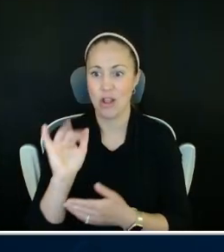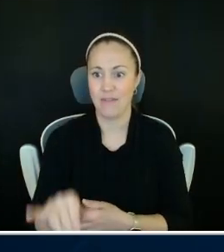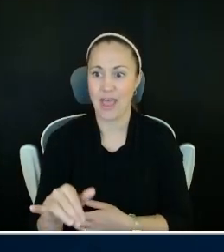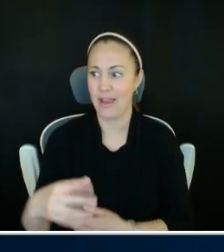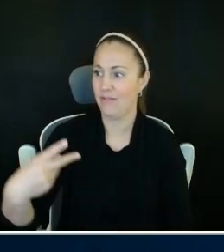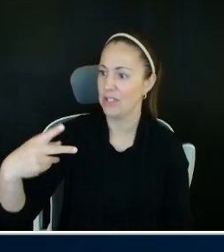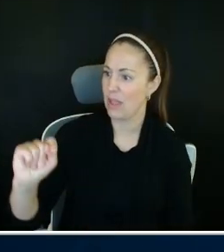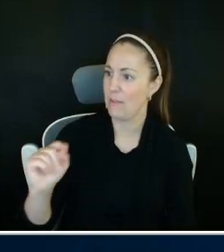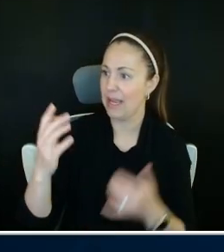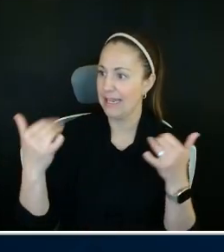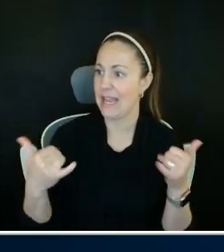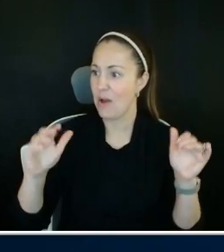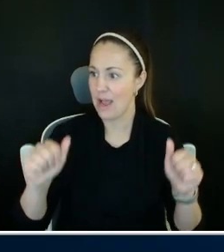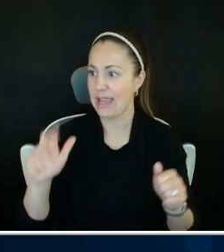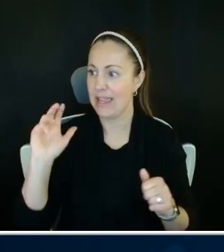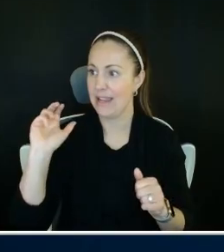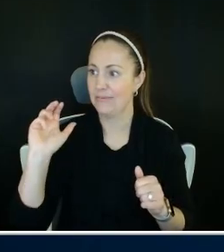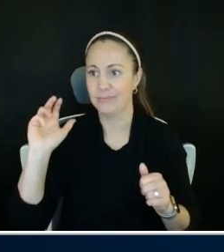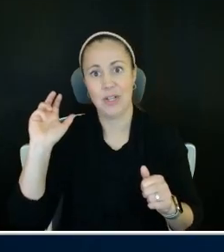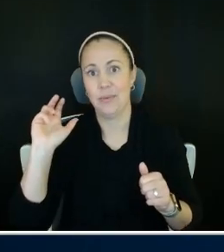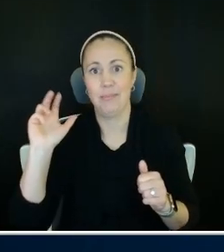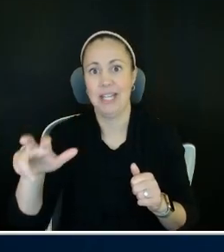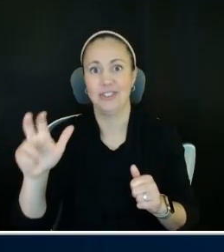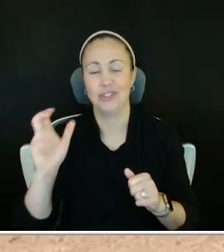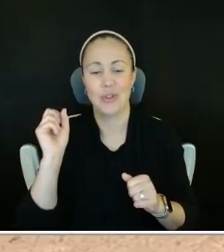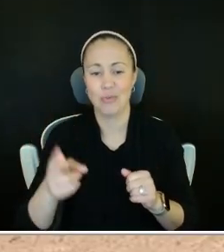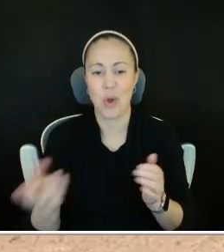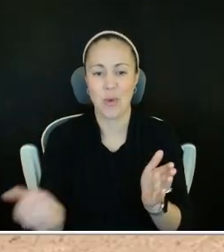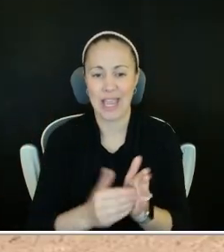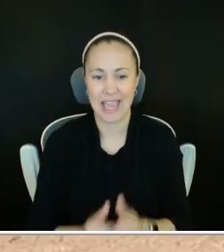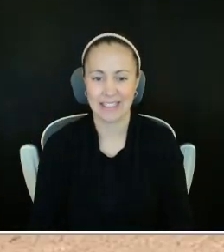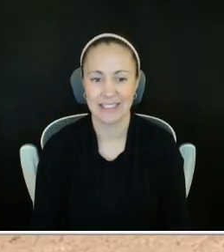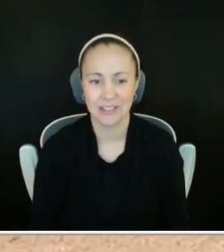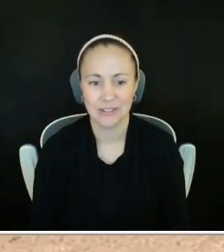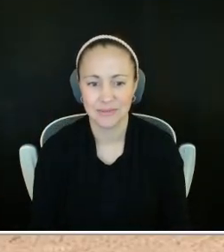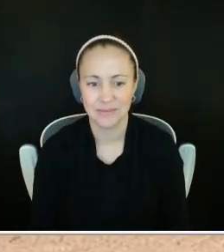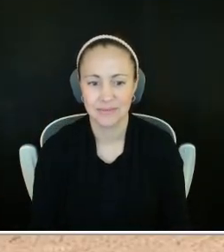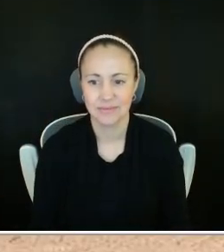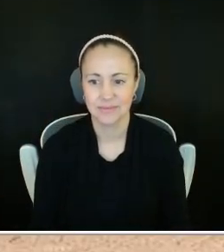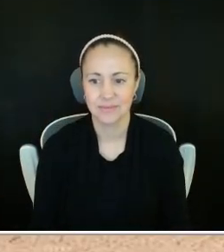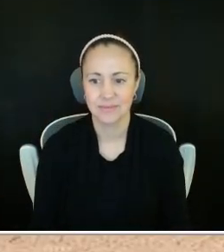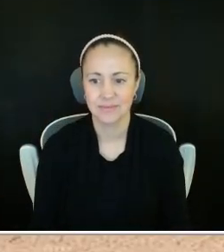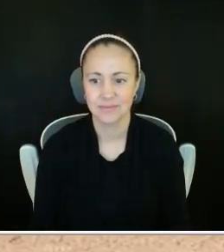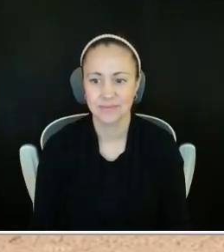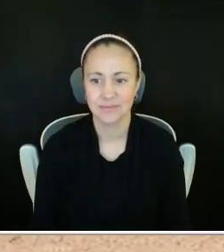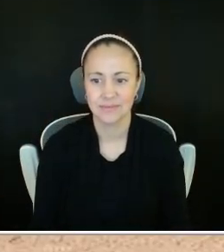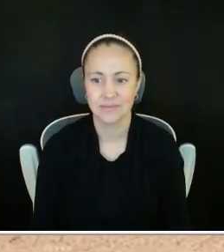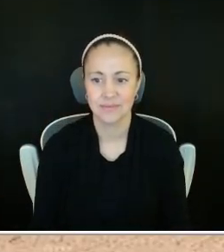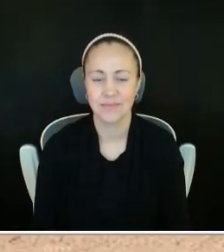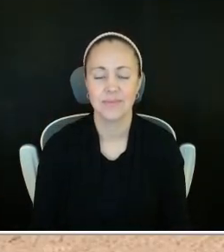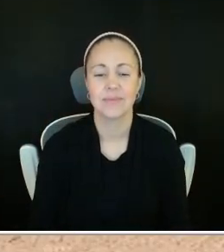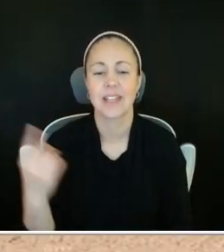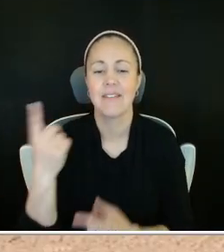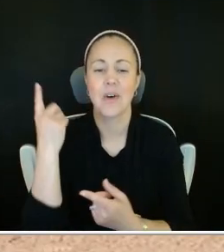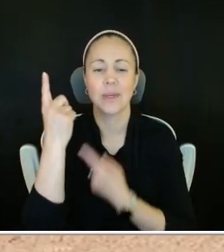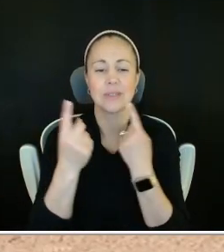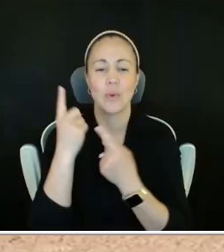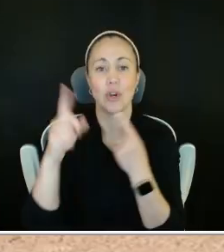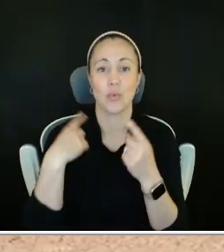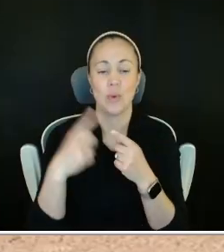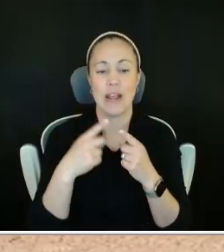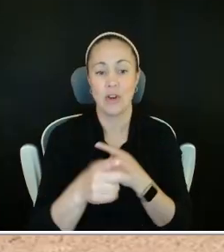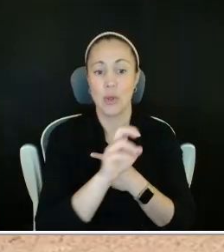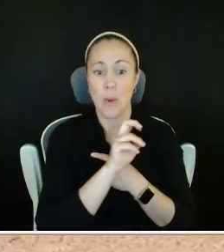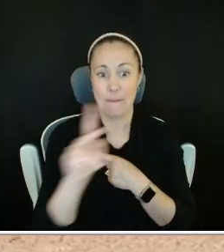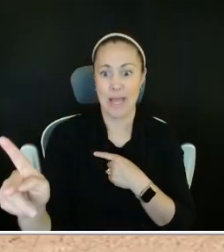throw. I do have a question for that. I've always wondered this, when you're finally back, you're out on the mound, you're pitching, did you have any sort